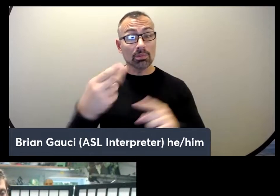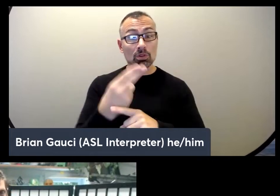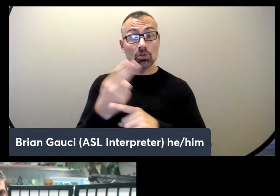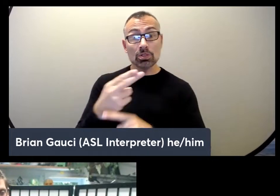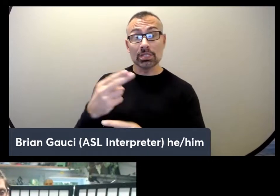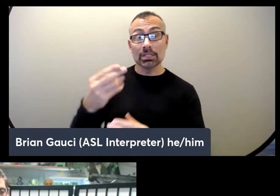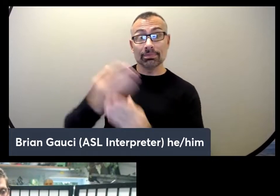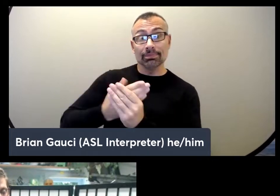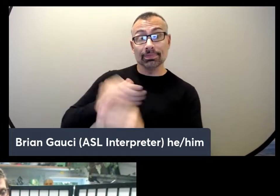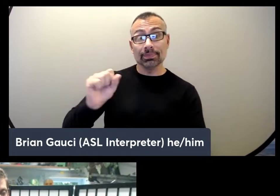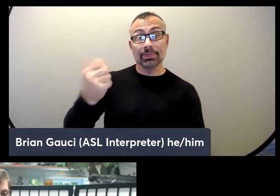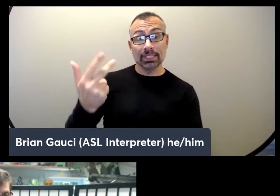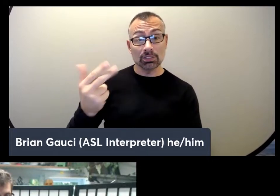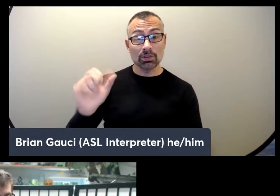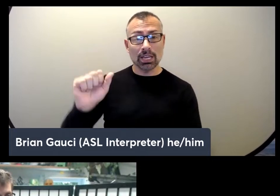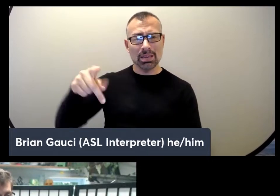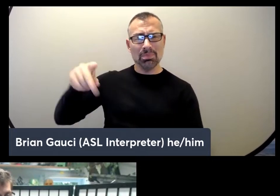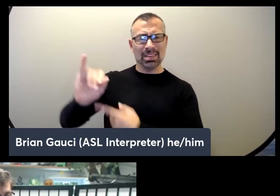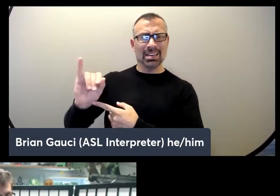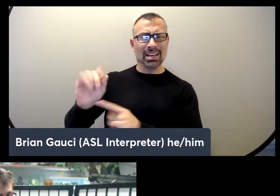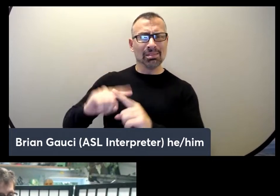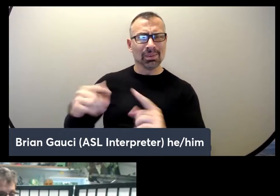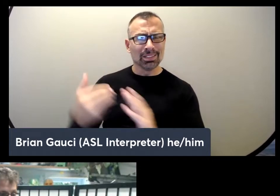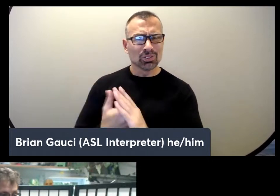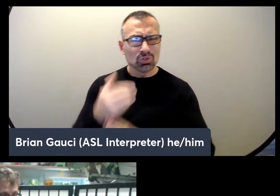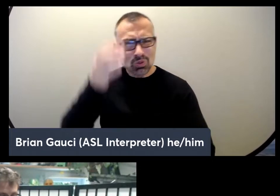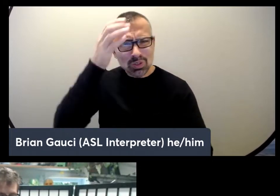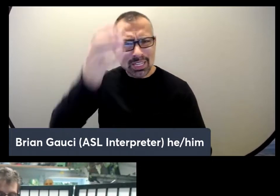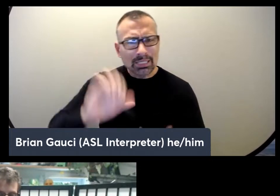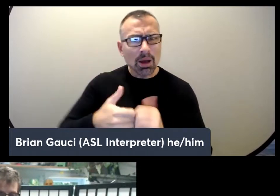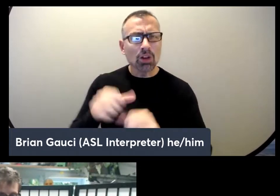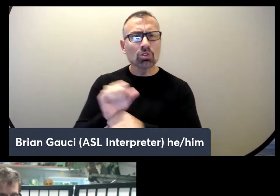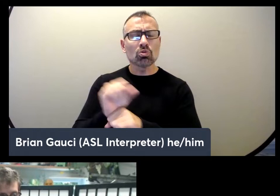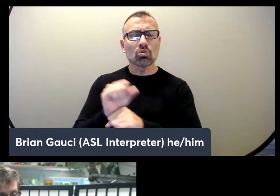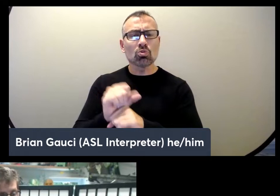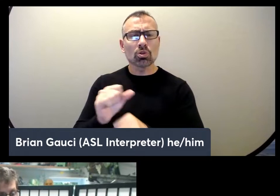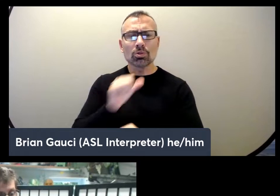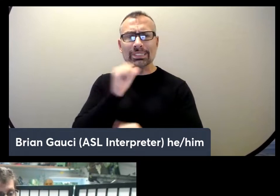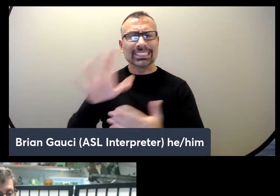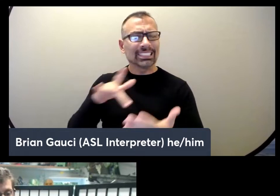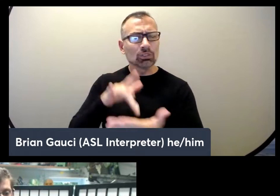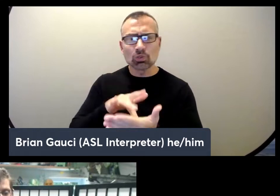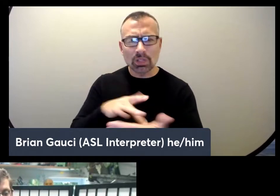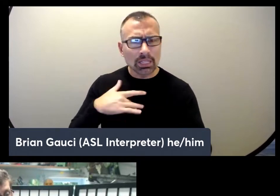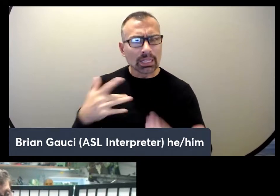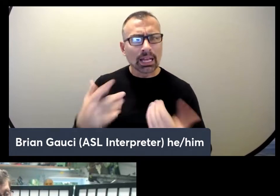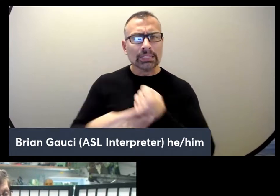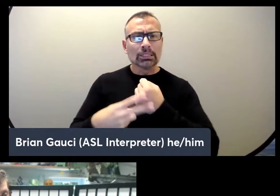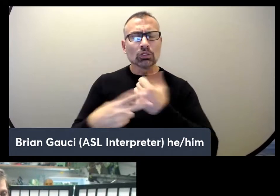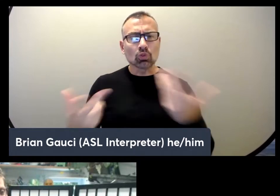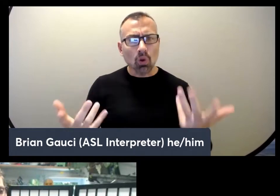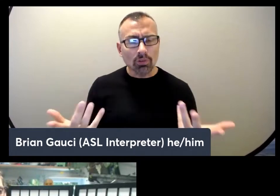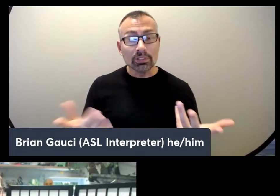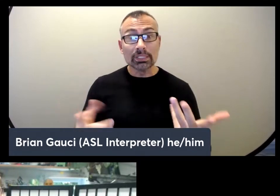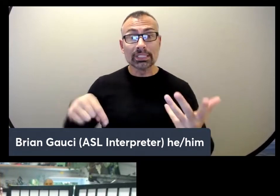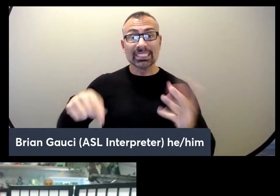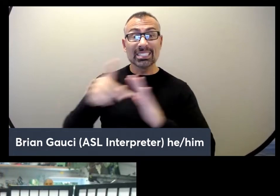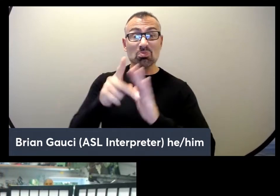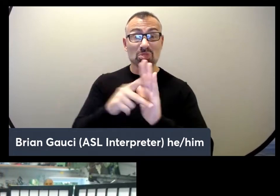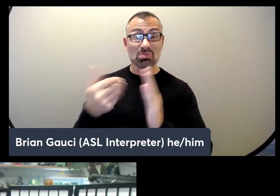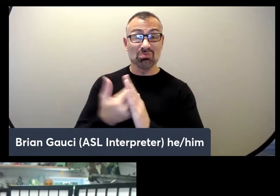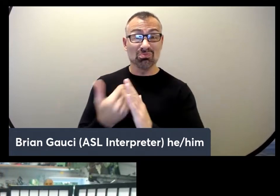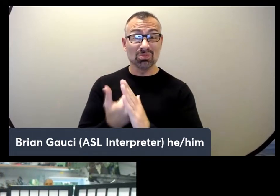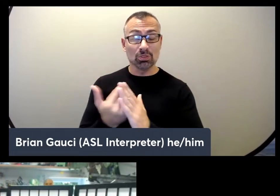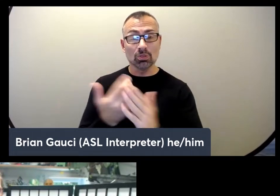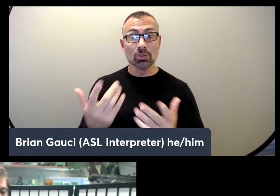it's still a new concept of how do you work with decentralized storage and manage sharding, and there's all the new principles. So again, I'm excited that we see these new tools